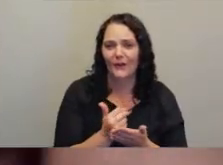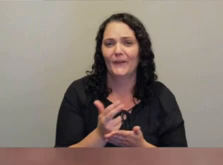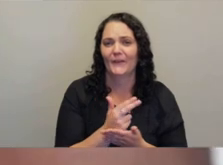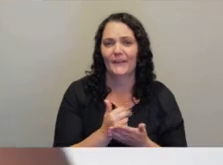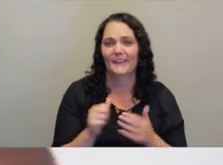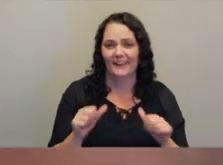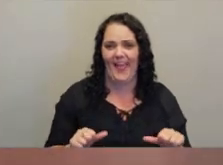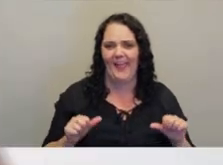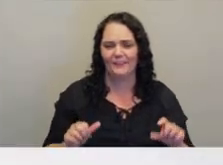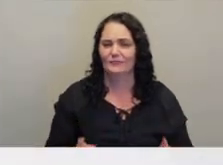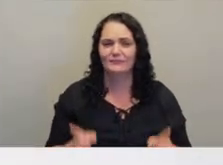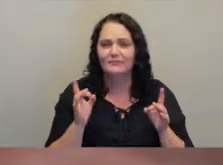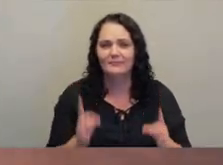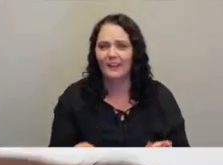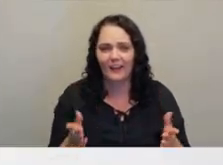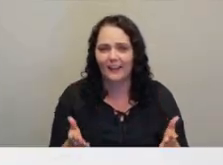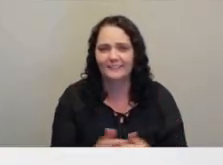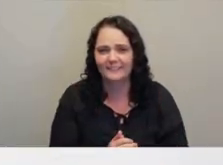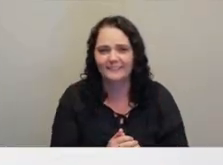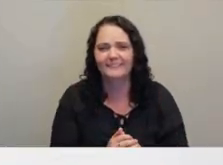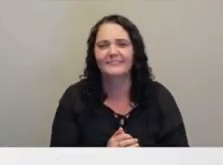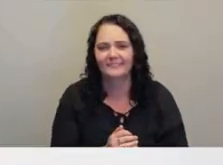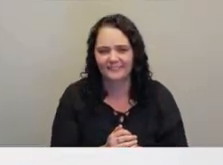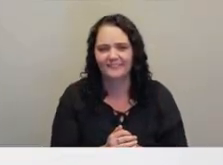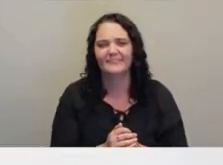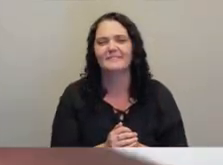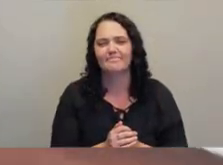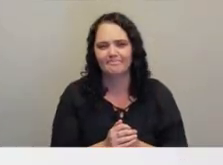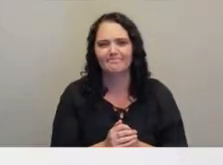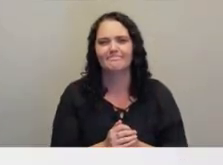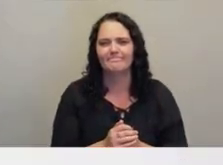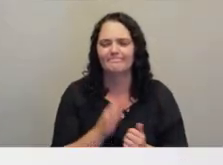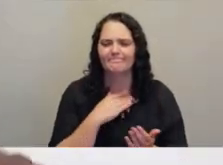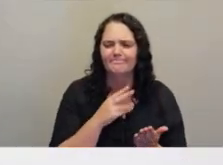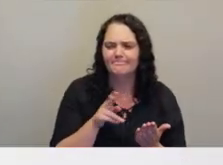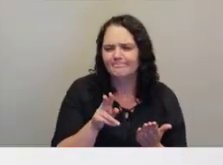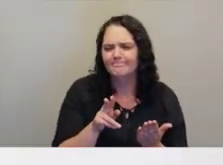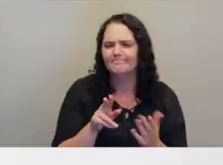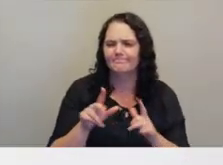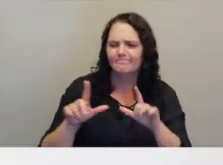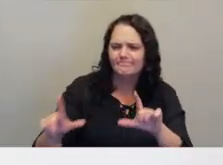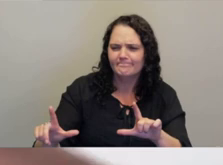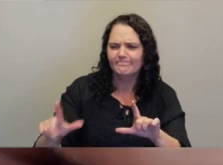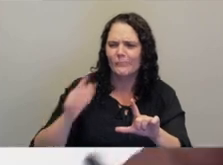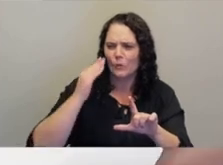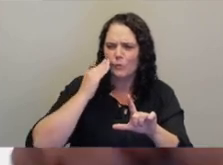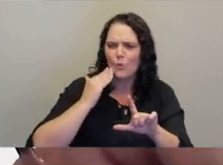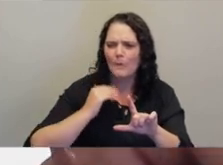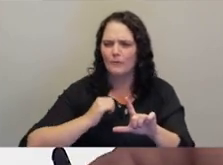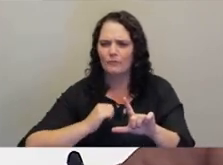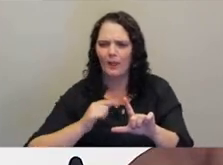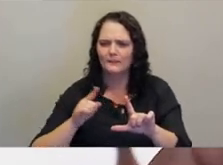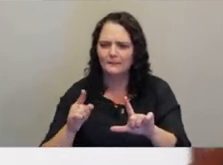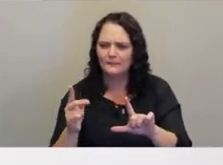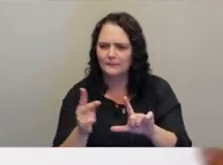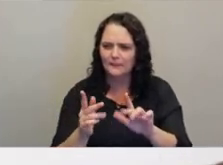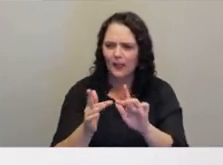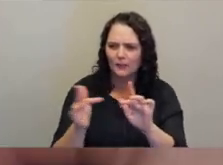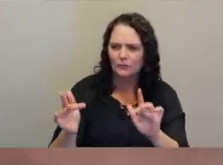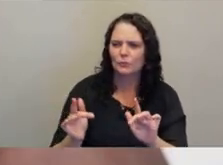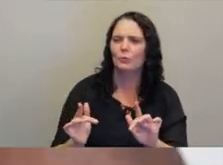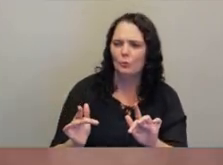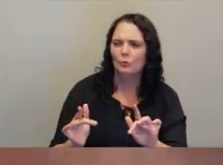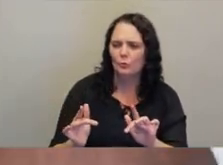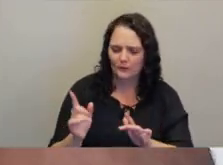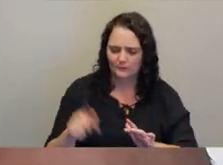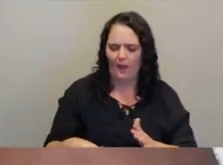do some drawing. So looking at that entire composition of the reclining Venus, with the dove and the two little cherubs, and let's